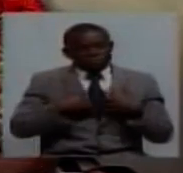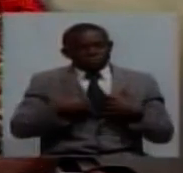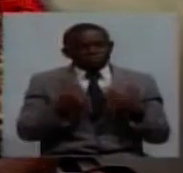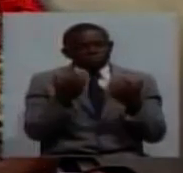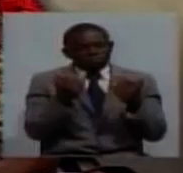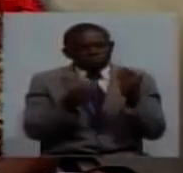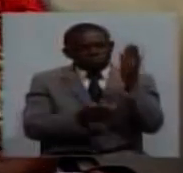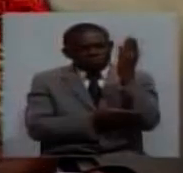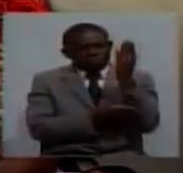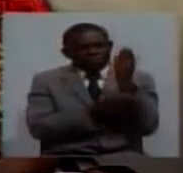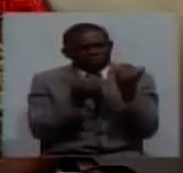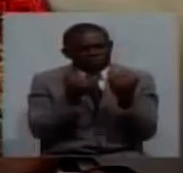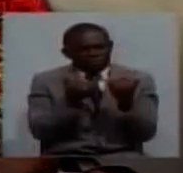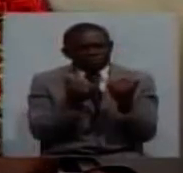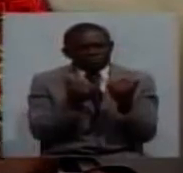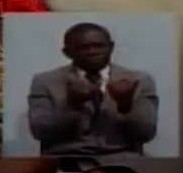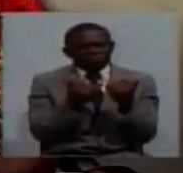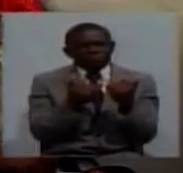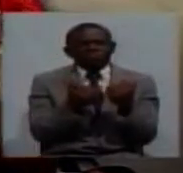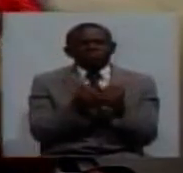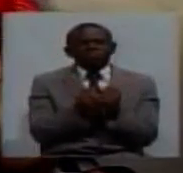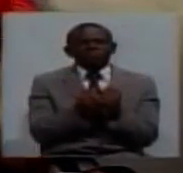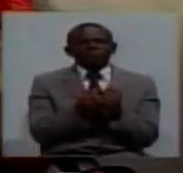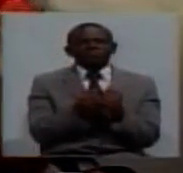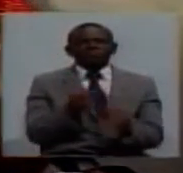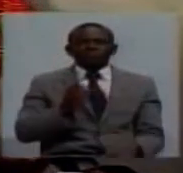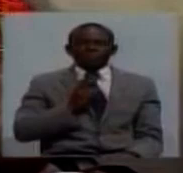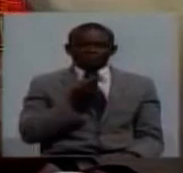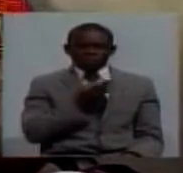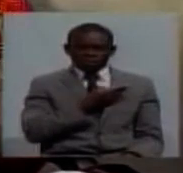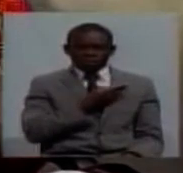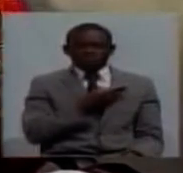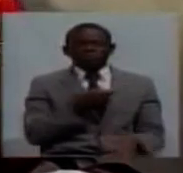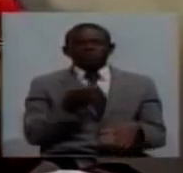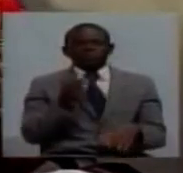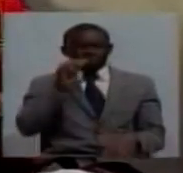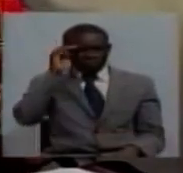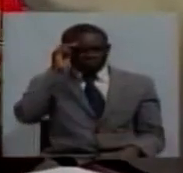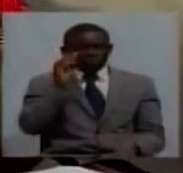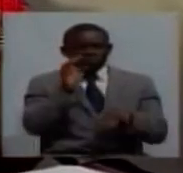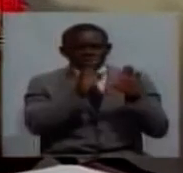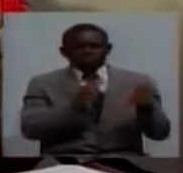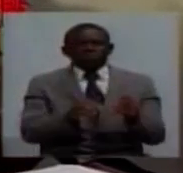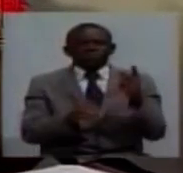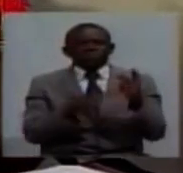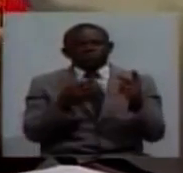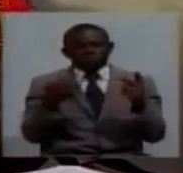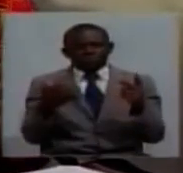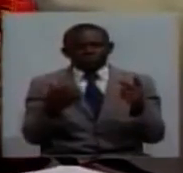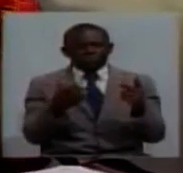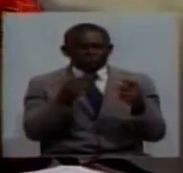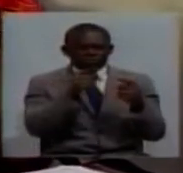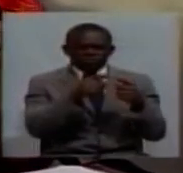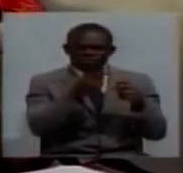we do that quickly while we look at the long term? So we'll be doing two things concurrently, addressing the short term and medium,